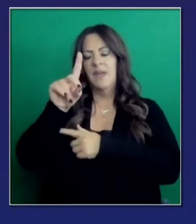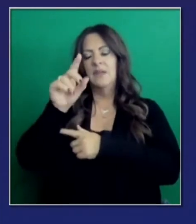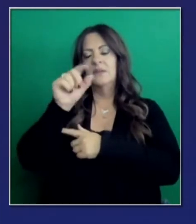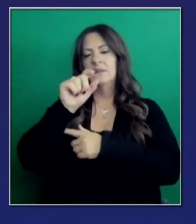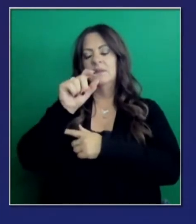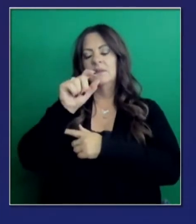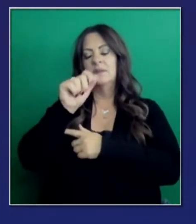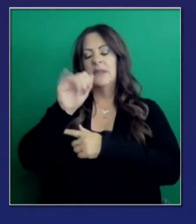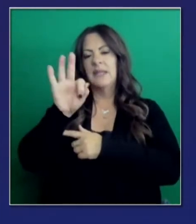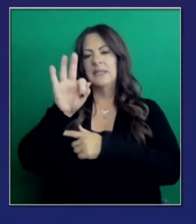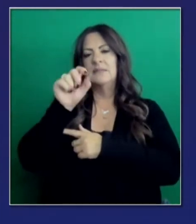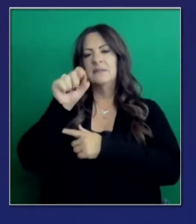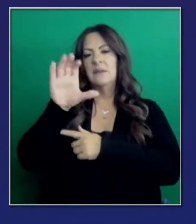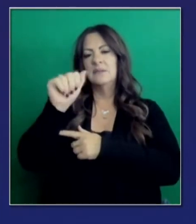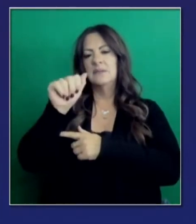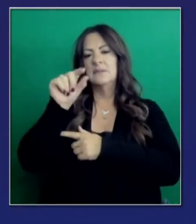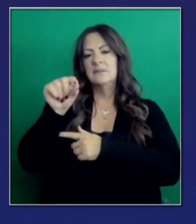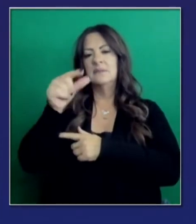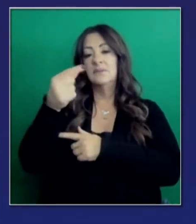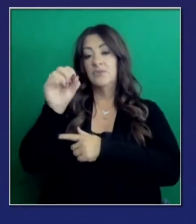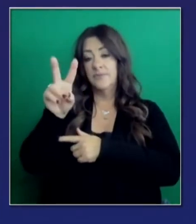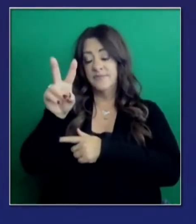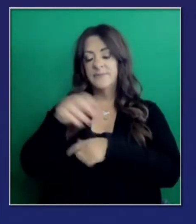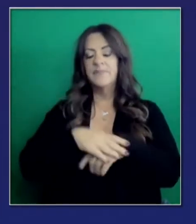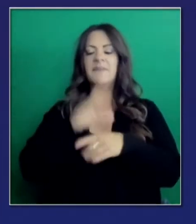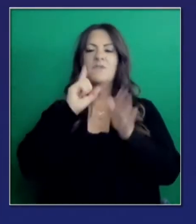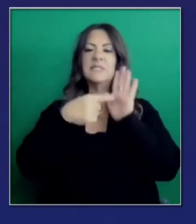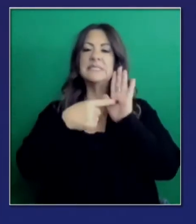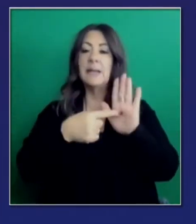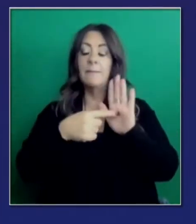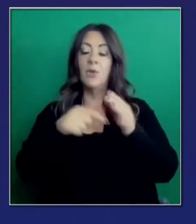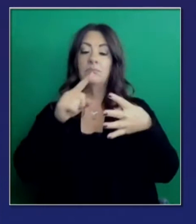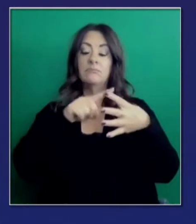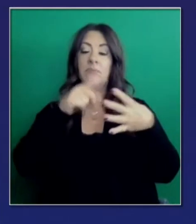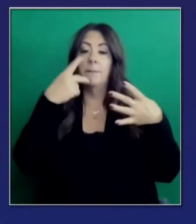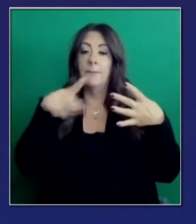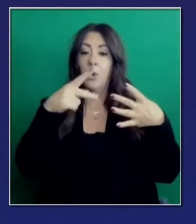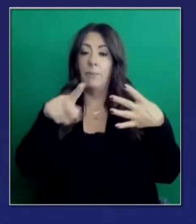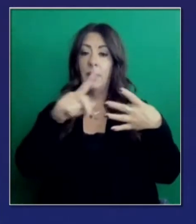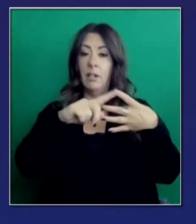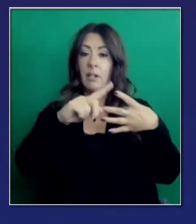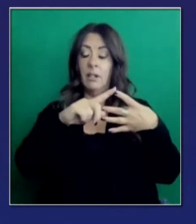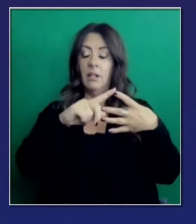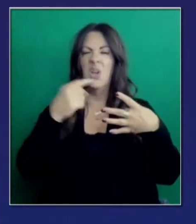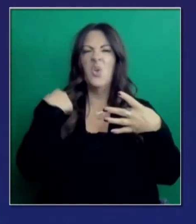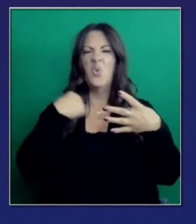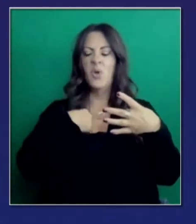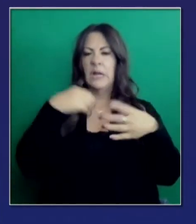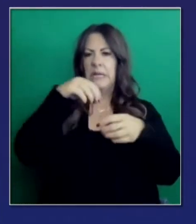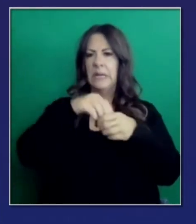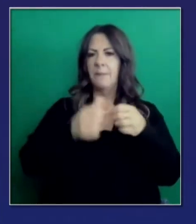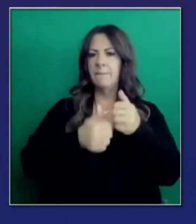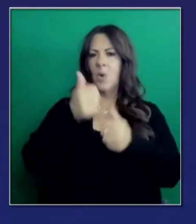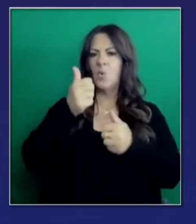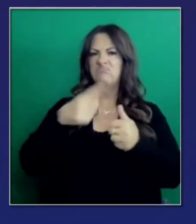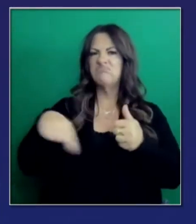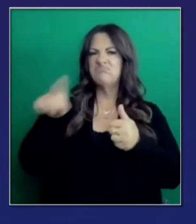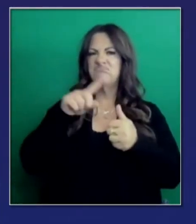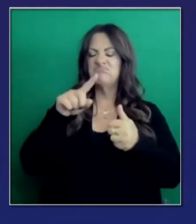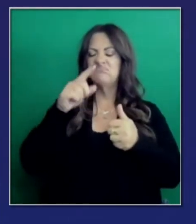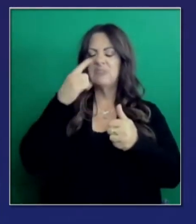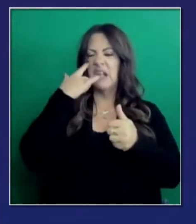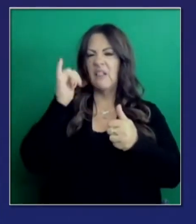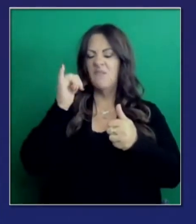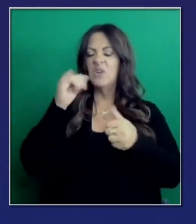covid19.ca.gov website. Purple tier, just as an example, and now that we are in purple tier for those vast majority of counties, means restaurants